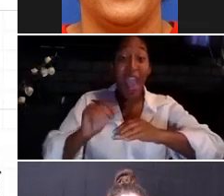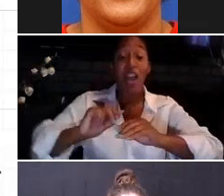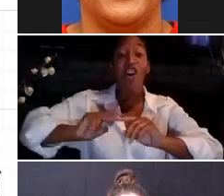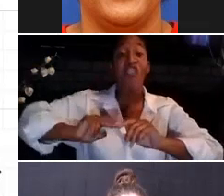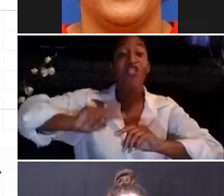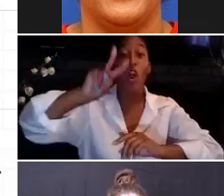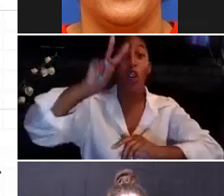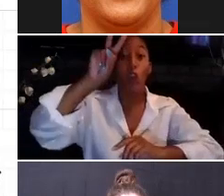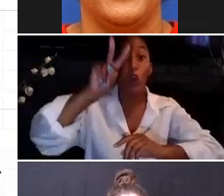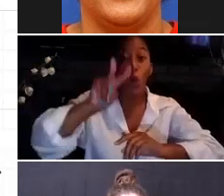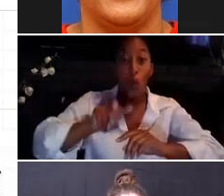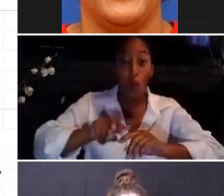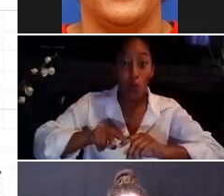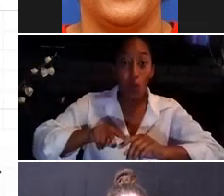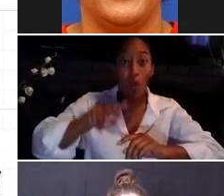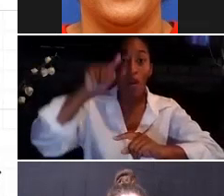only.